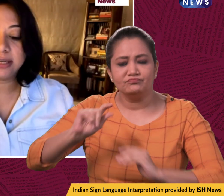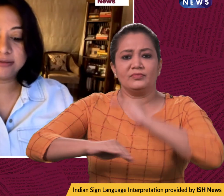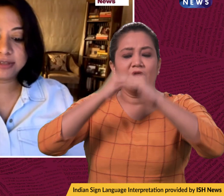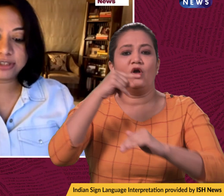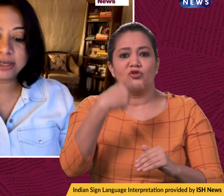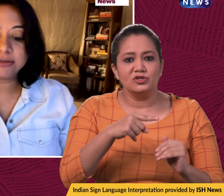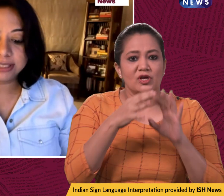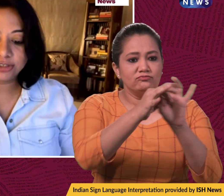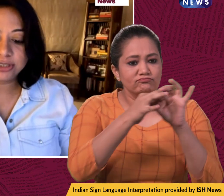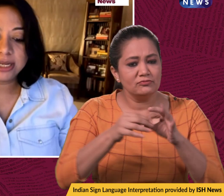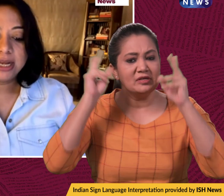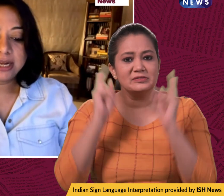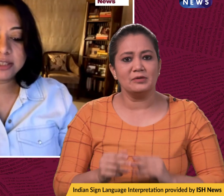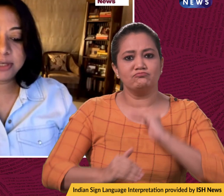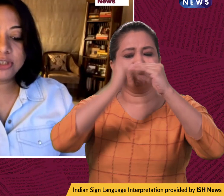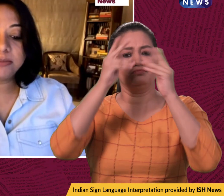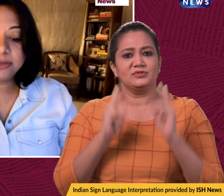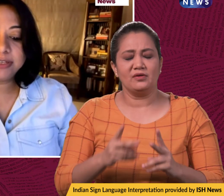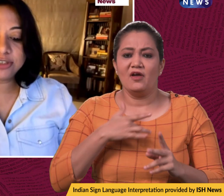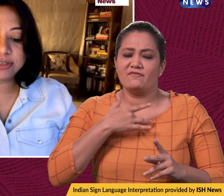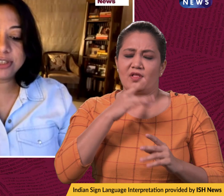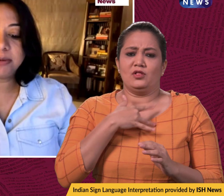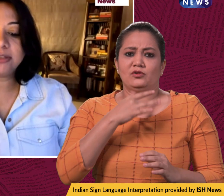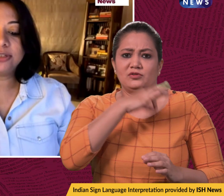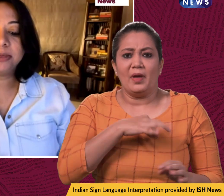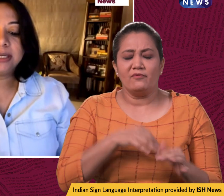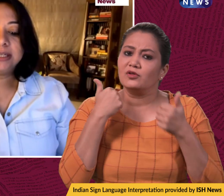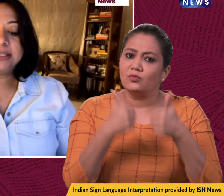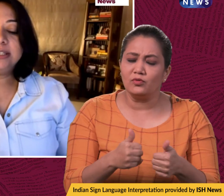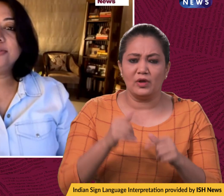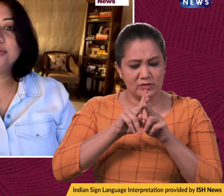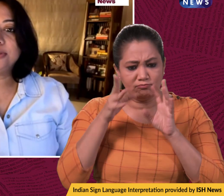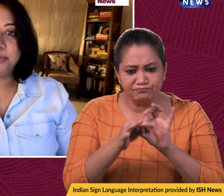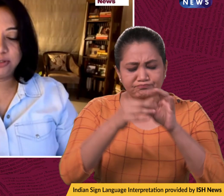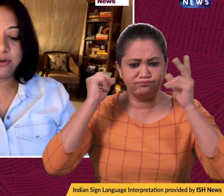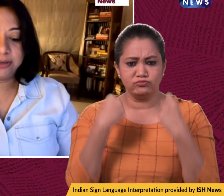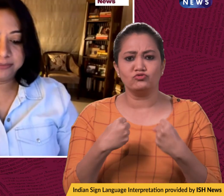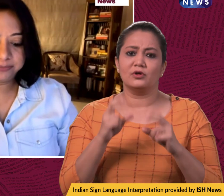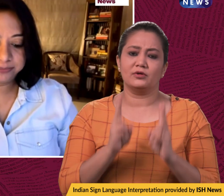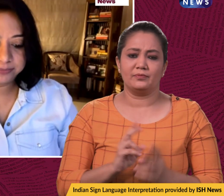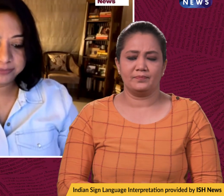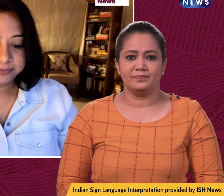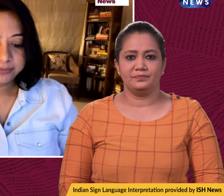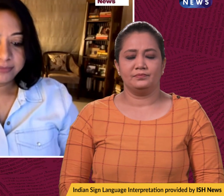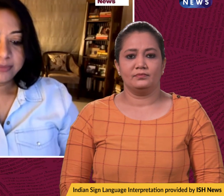India and Russia relations. Our special privilege strategic partnership continues to be stronger.